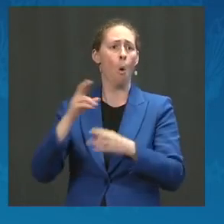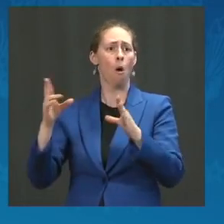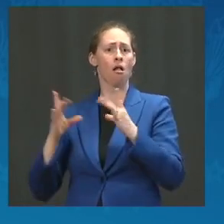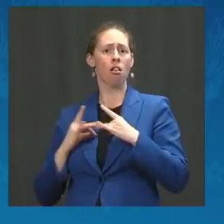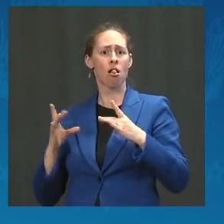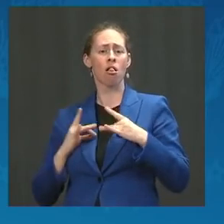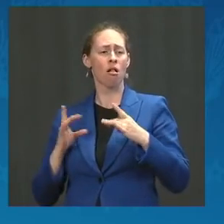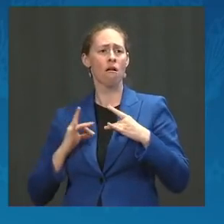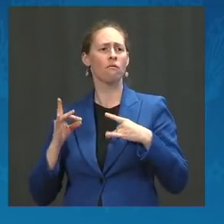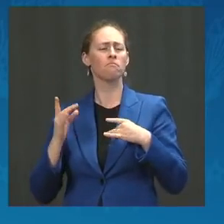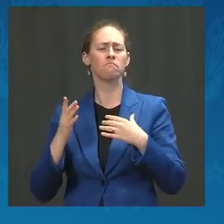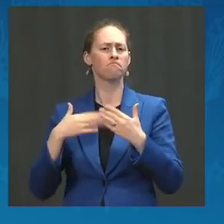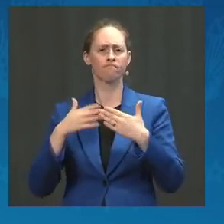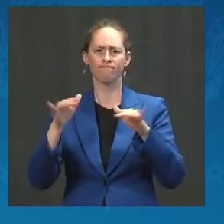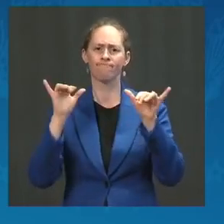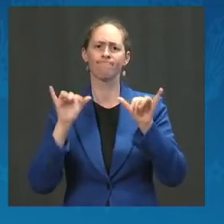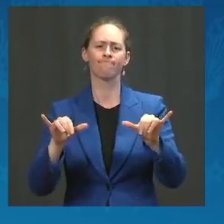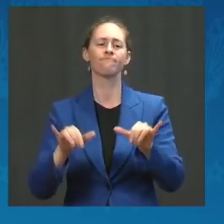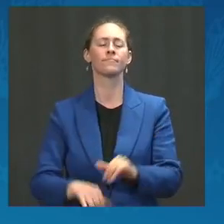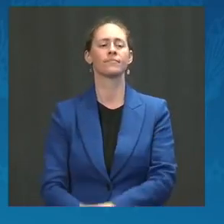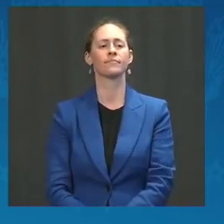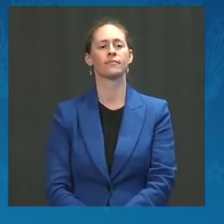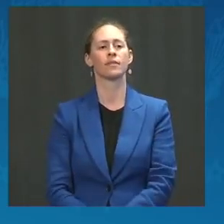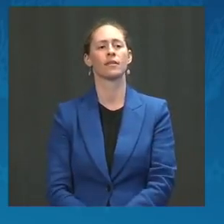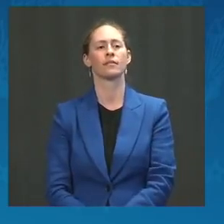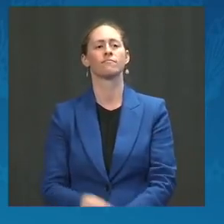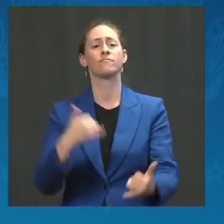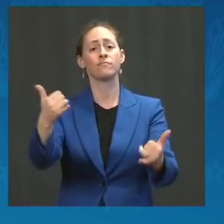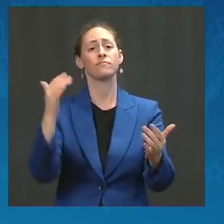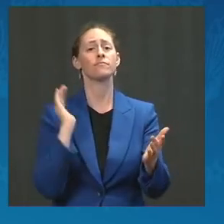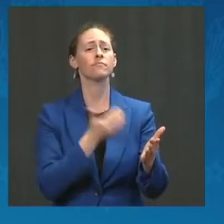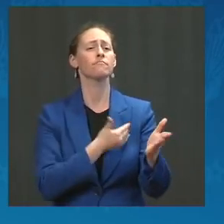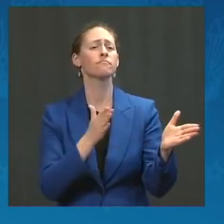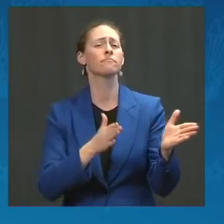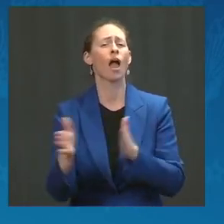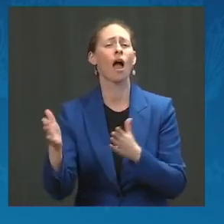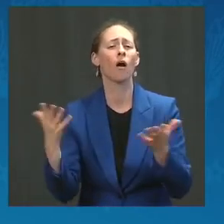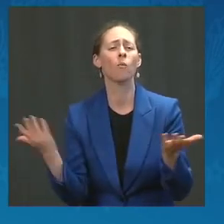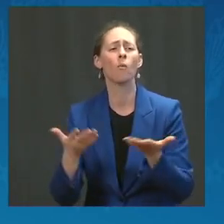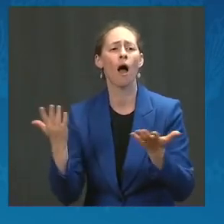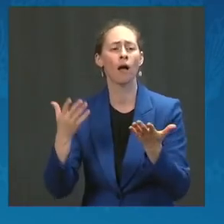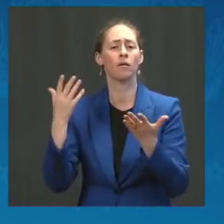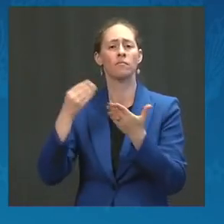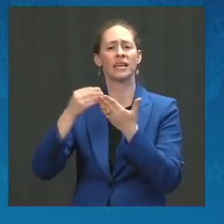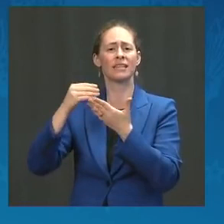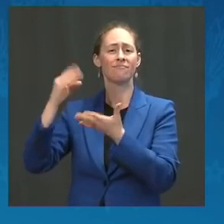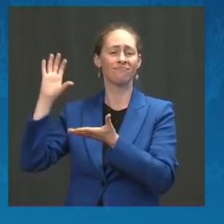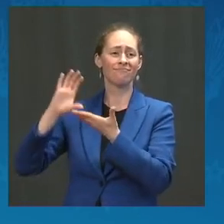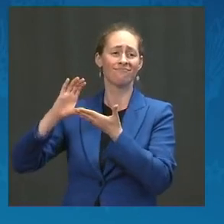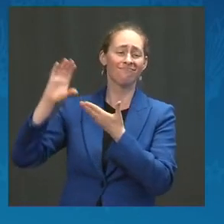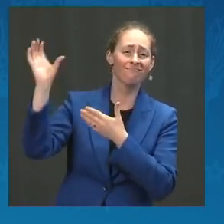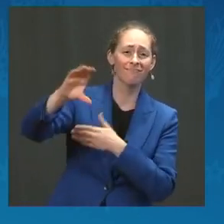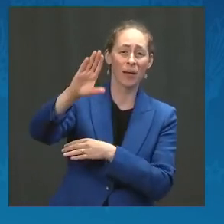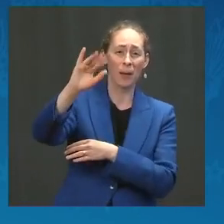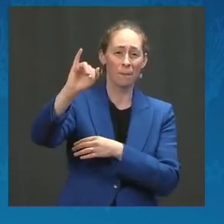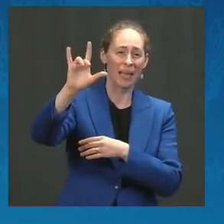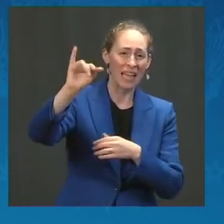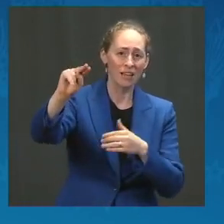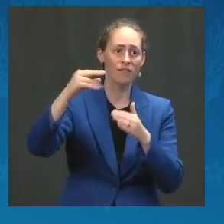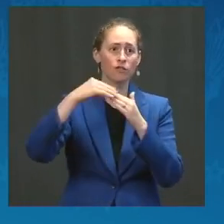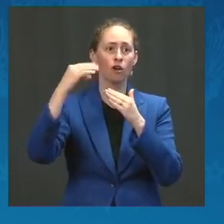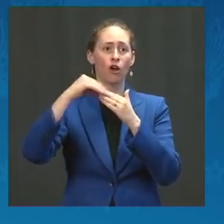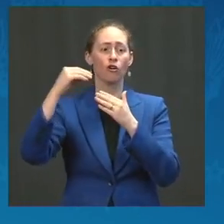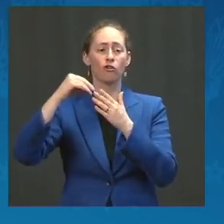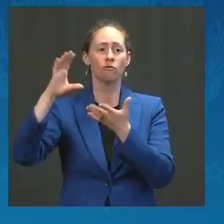Through the American Rescue Plan, we provided schools billions of dollars to implement safety measures, better ventilation,